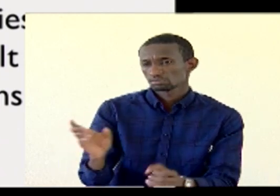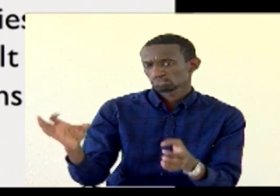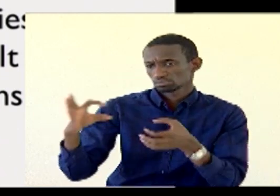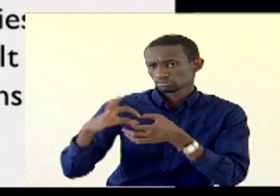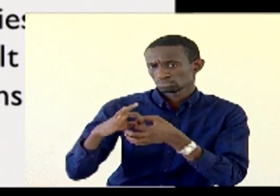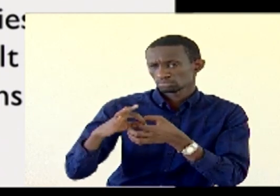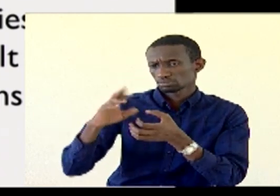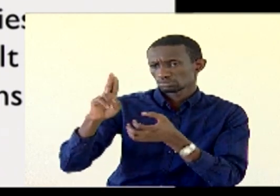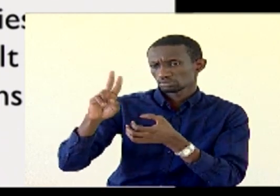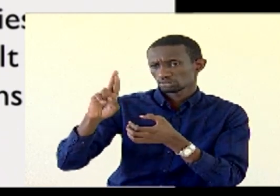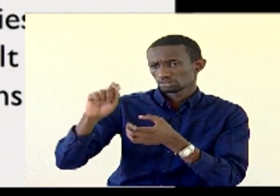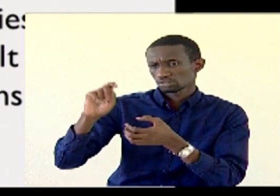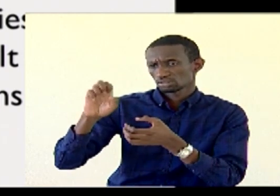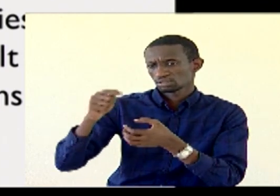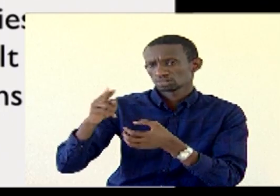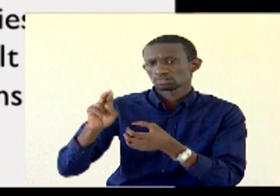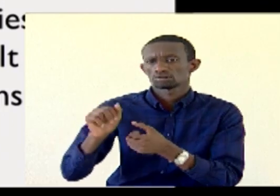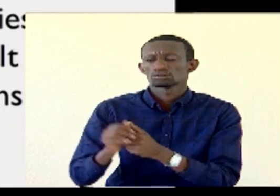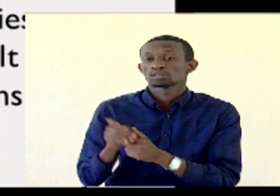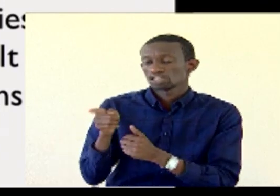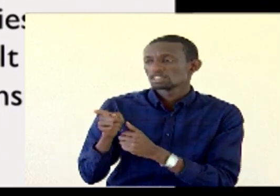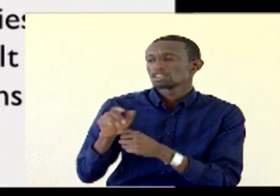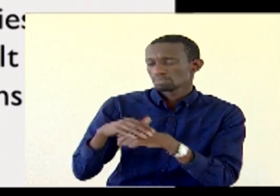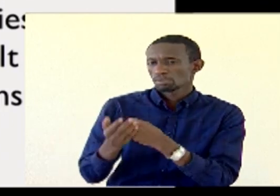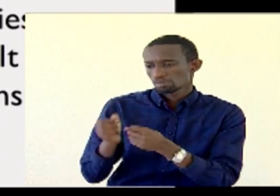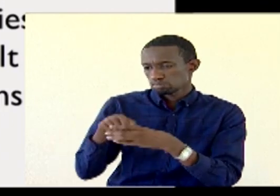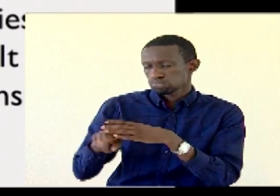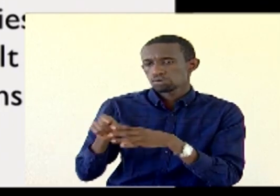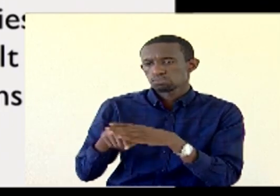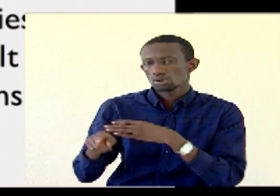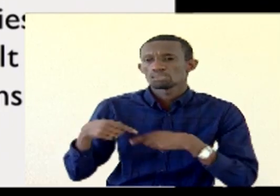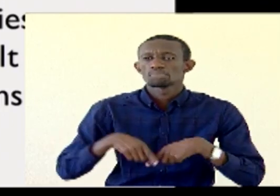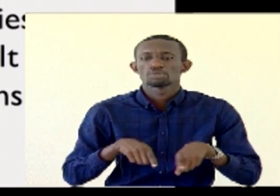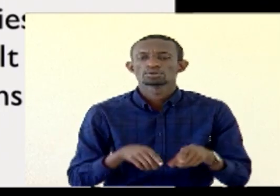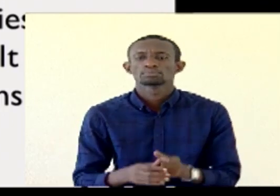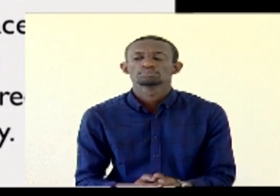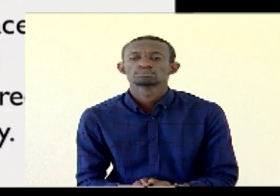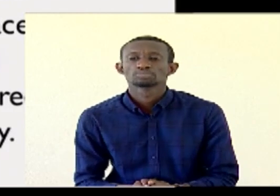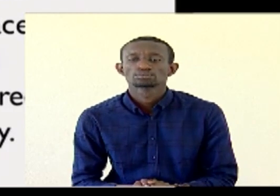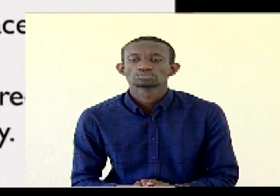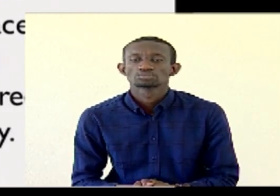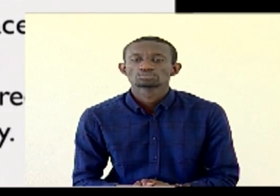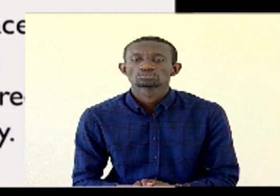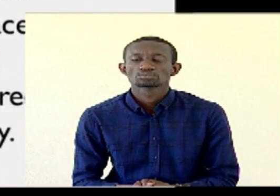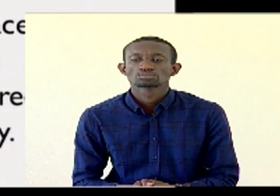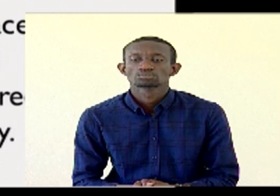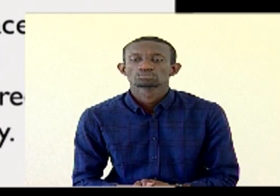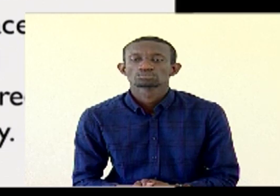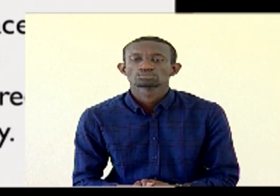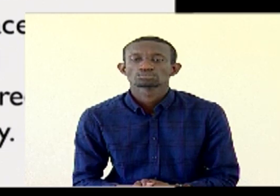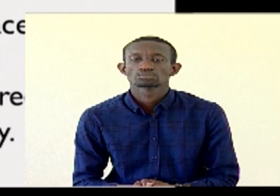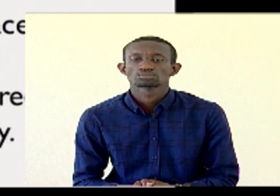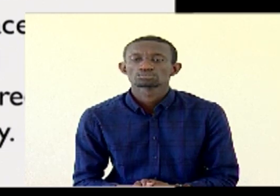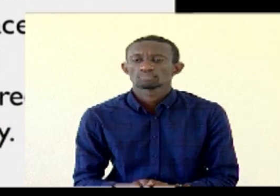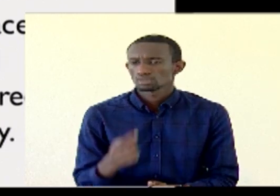urethra, and I said the urethra is the one that conducts urine from the kidney to the urinary bladder. So let's